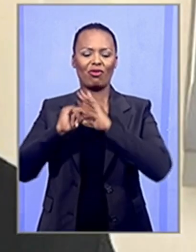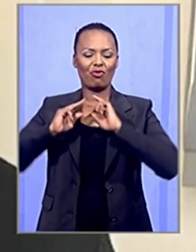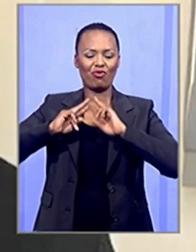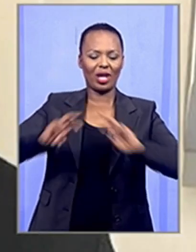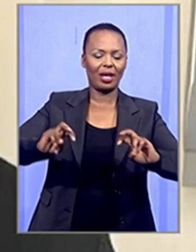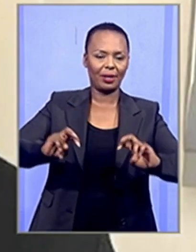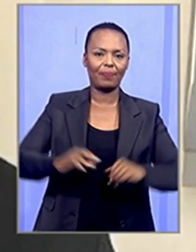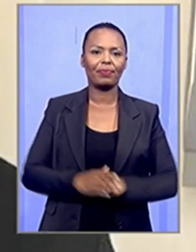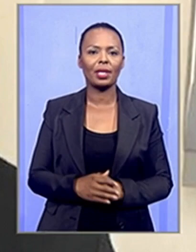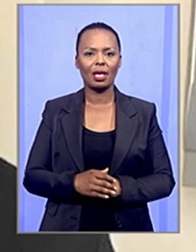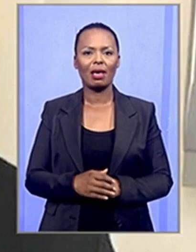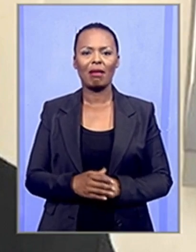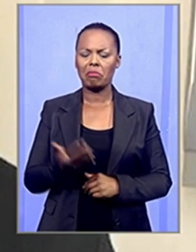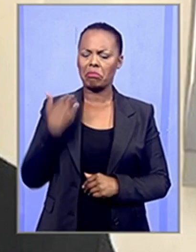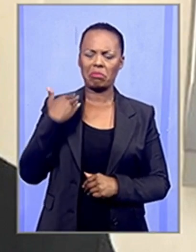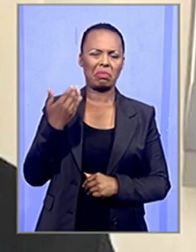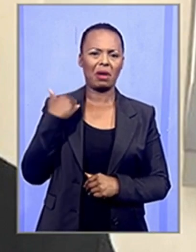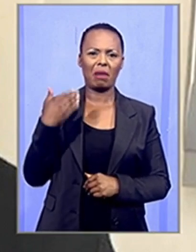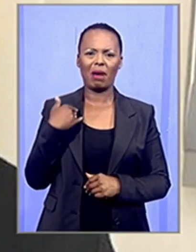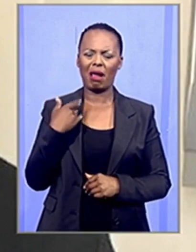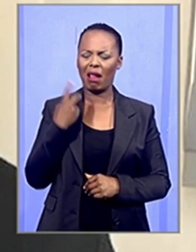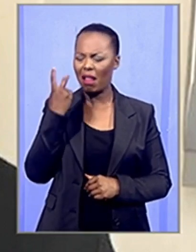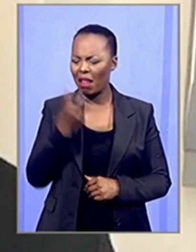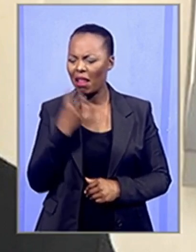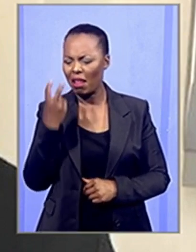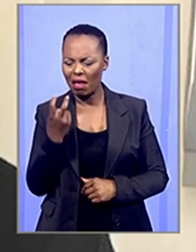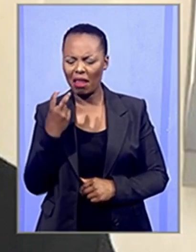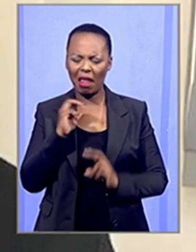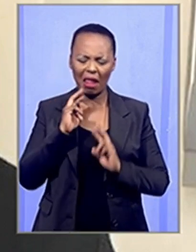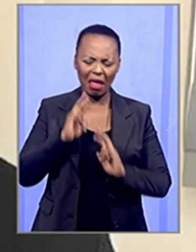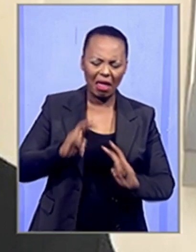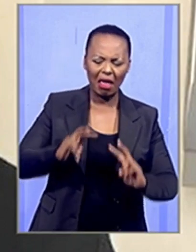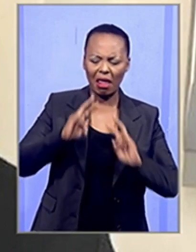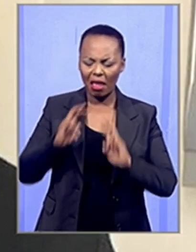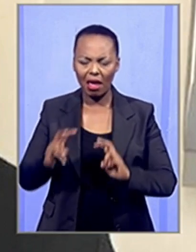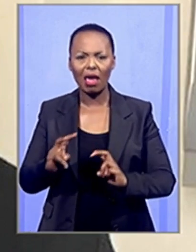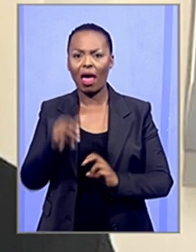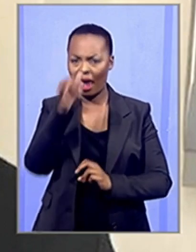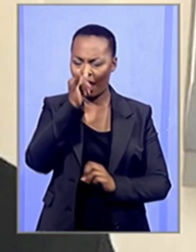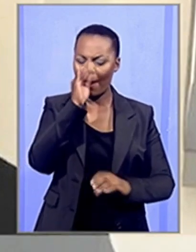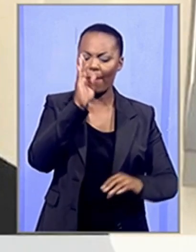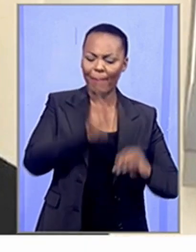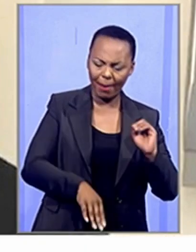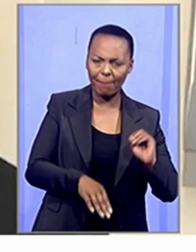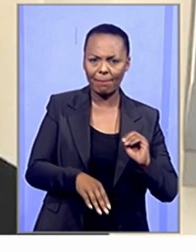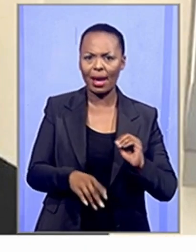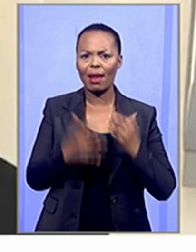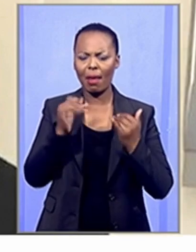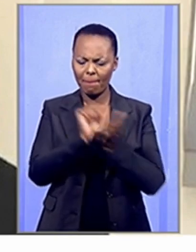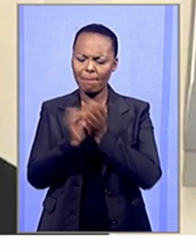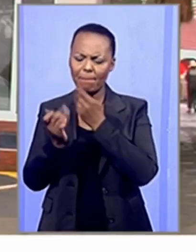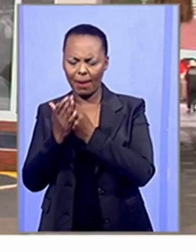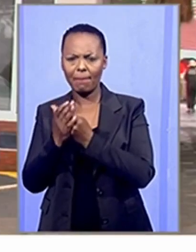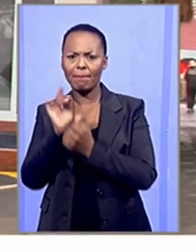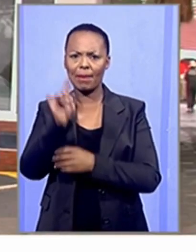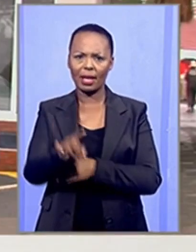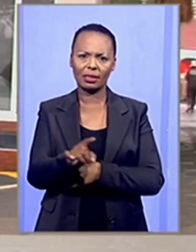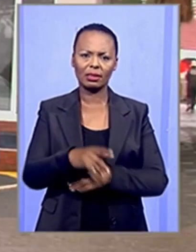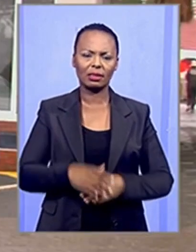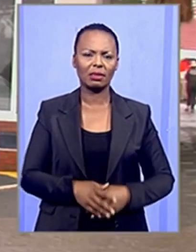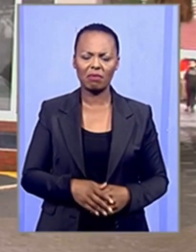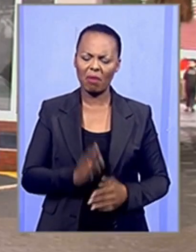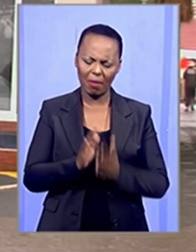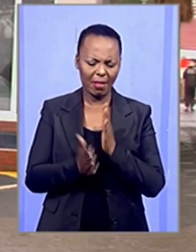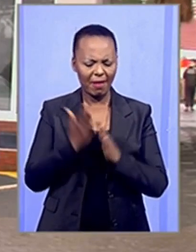overdue, and we hope that there are suspensions of officials there, criminal charges, and then we get rid of the rot once and for all.